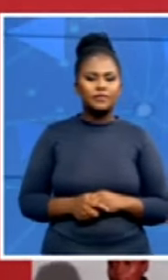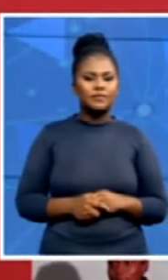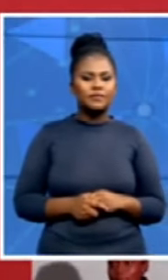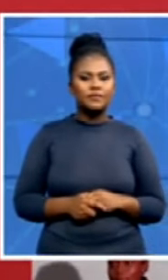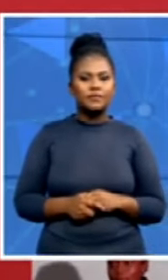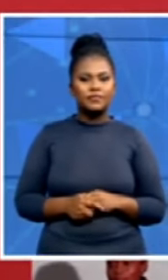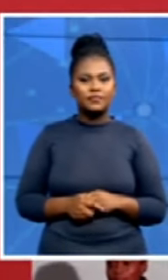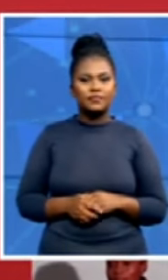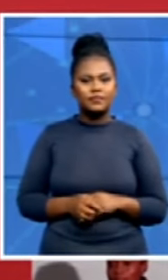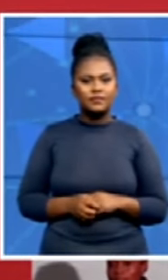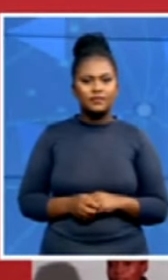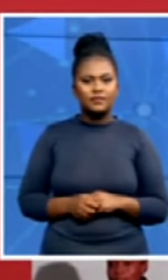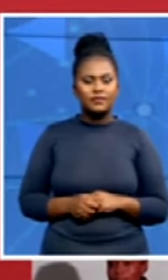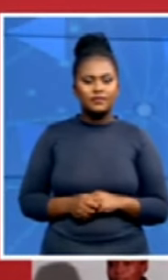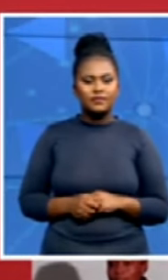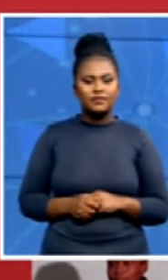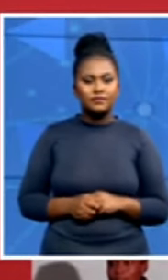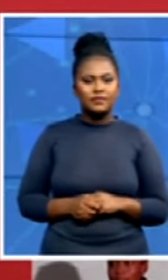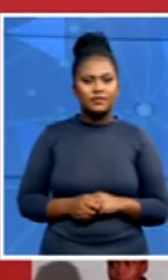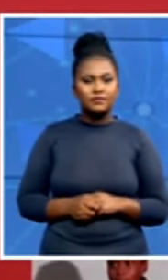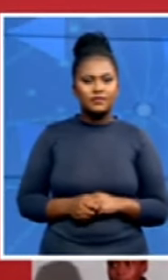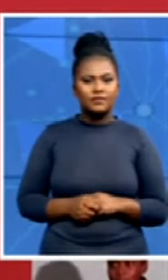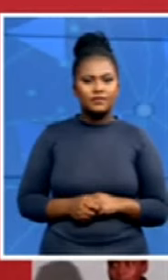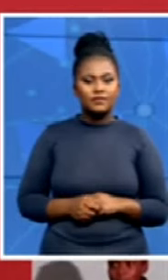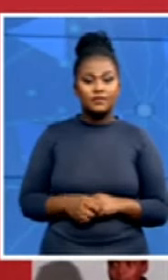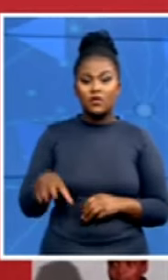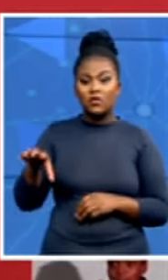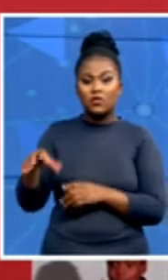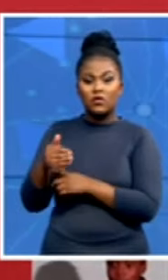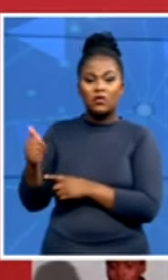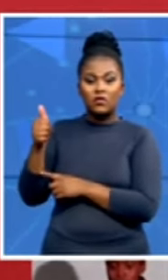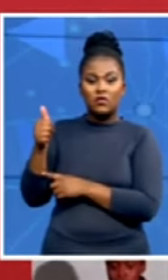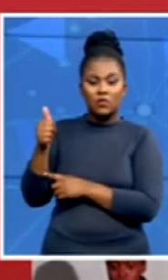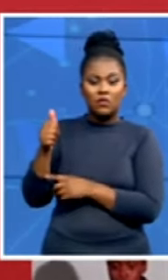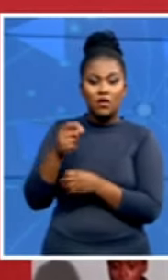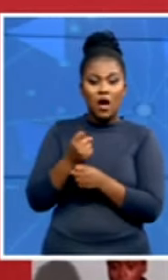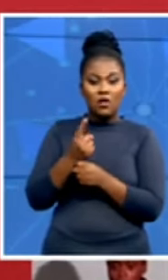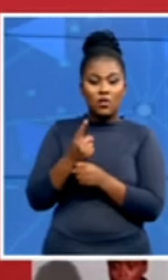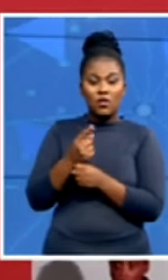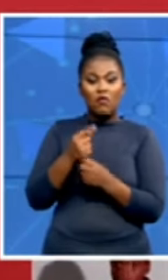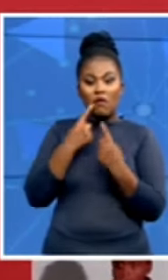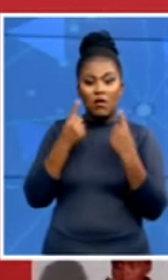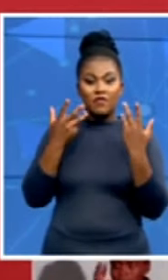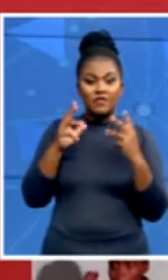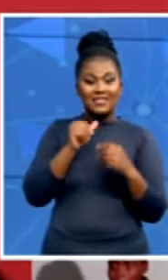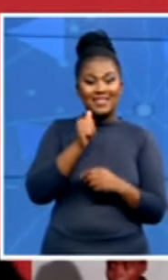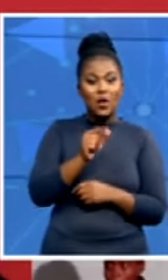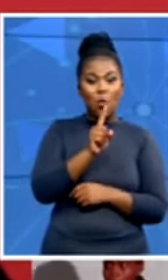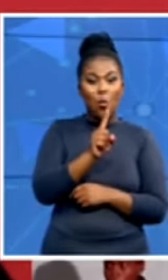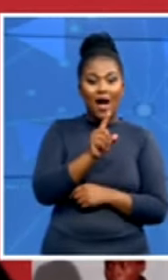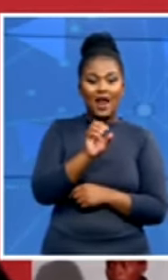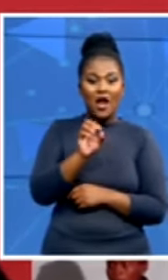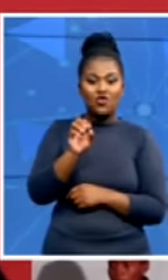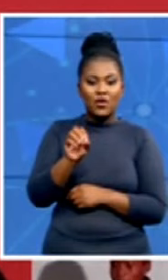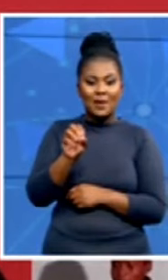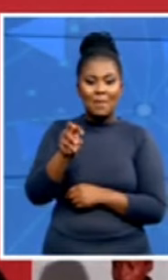testified that they have set aside 100 million through the Gauteng Propeller Fund